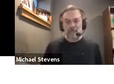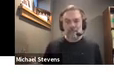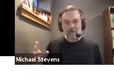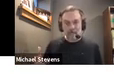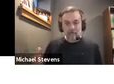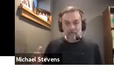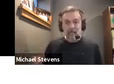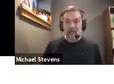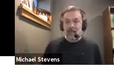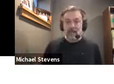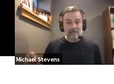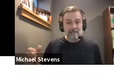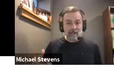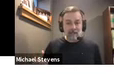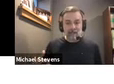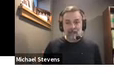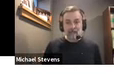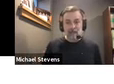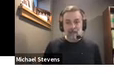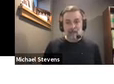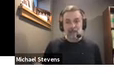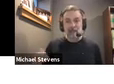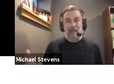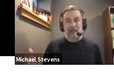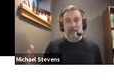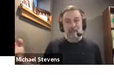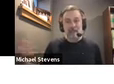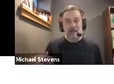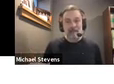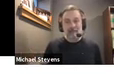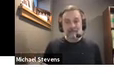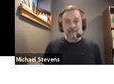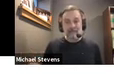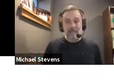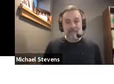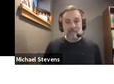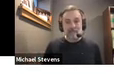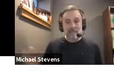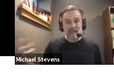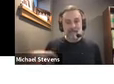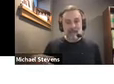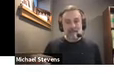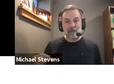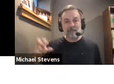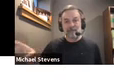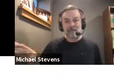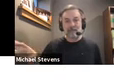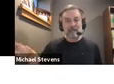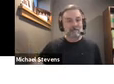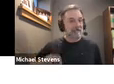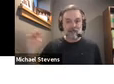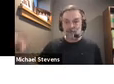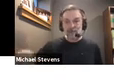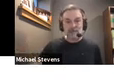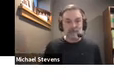So please feel free. Isabel, if at any point we talk too much, we haven't had anyone, had anyone ask questions and they're